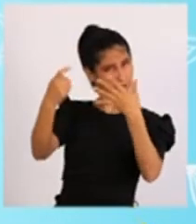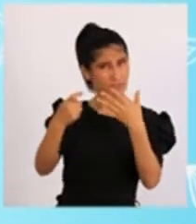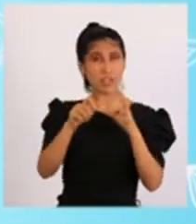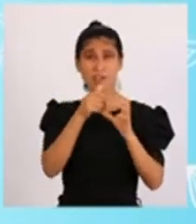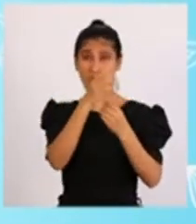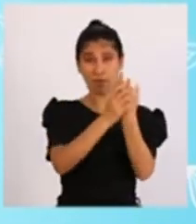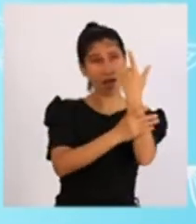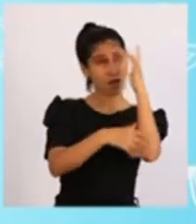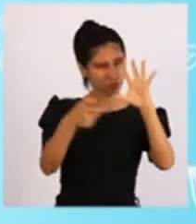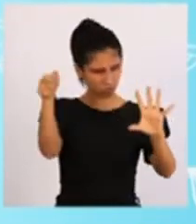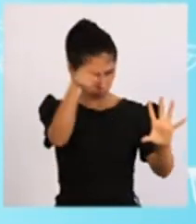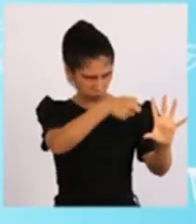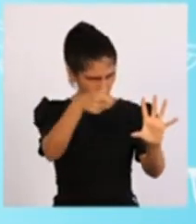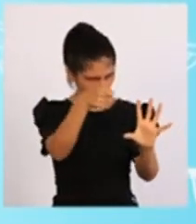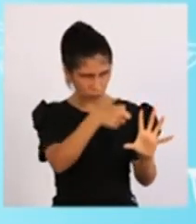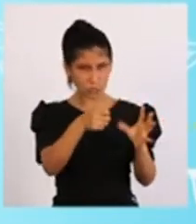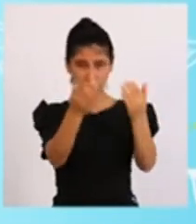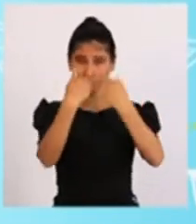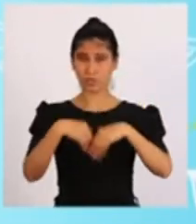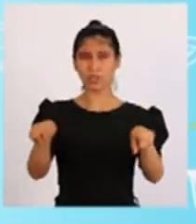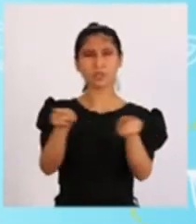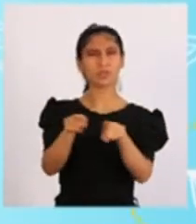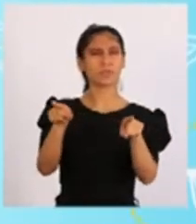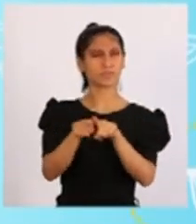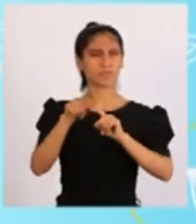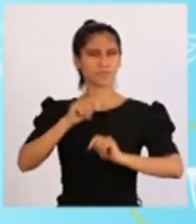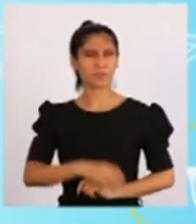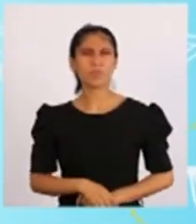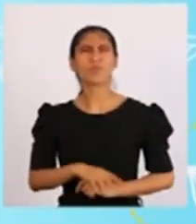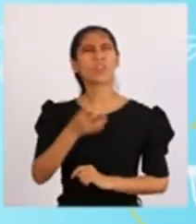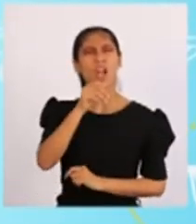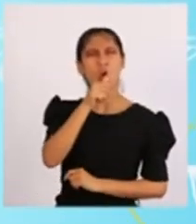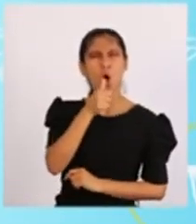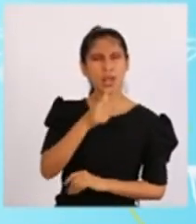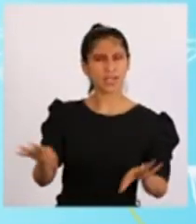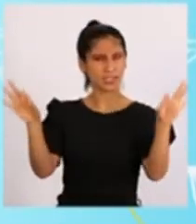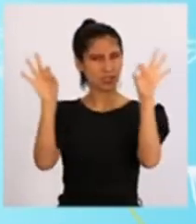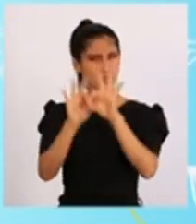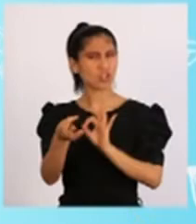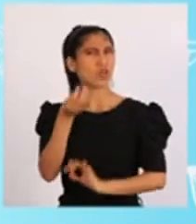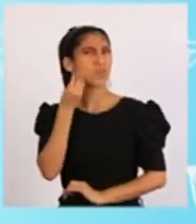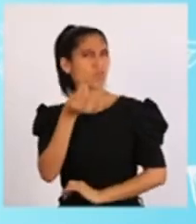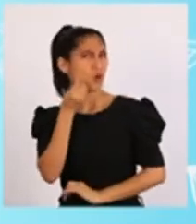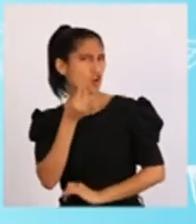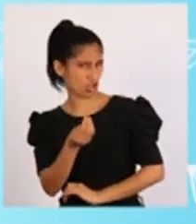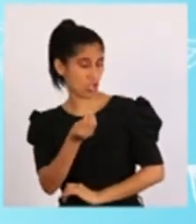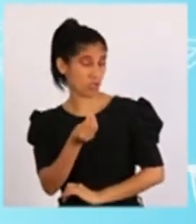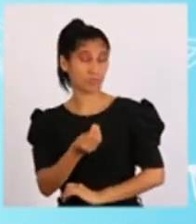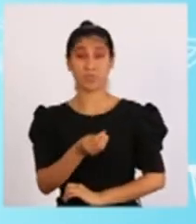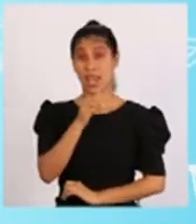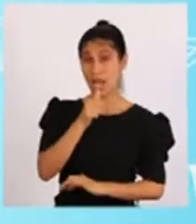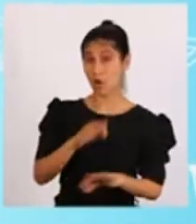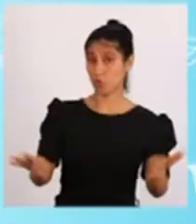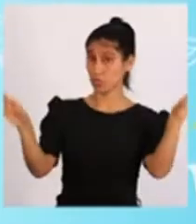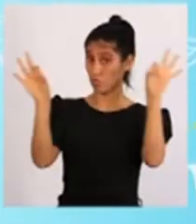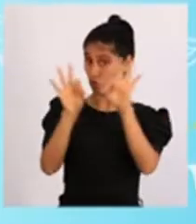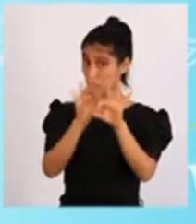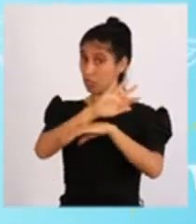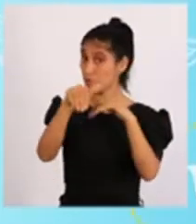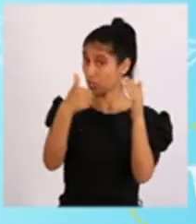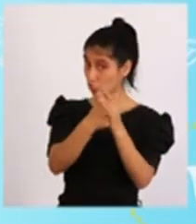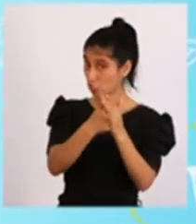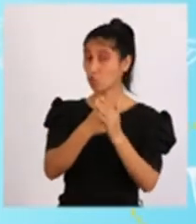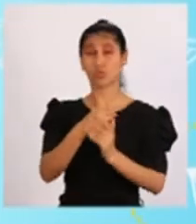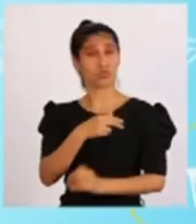it important to conserve water? Water is very important in our lives. We use it for many